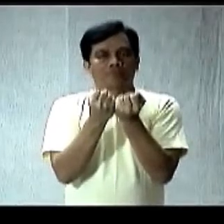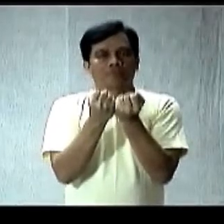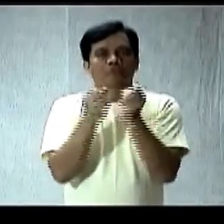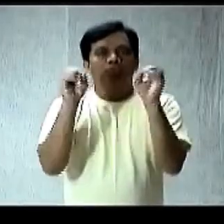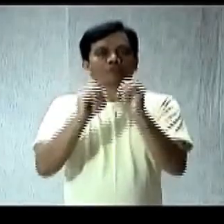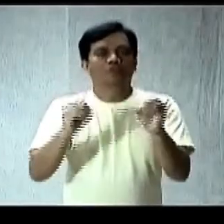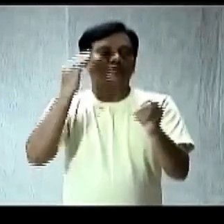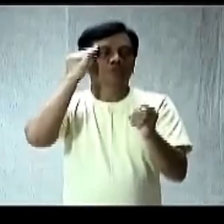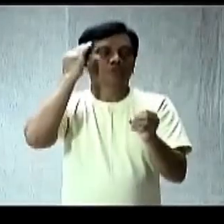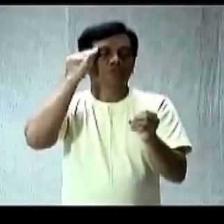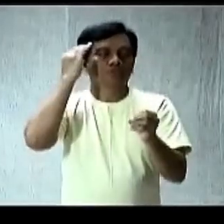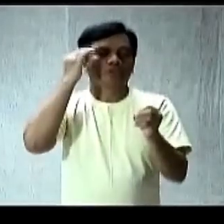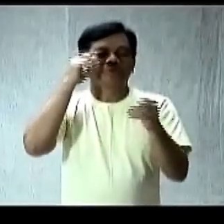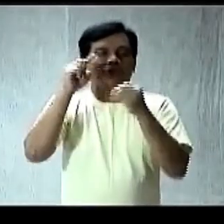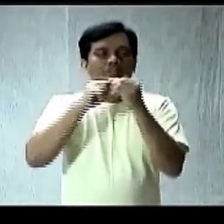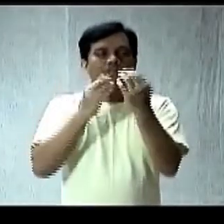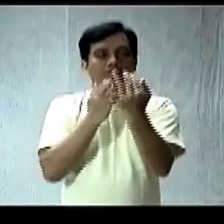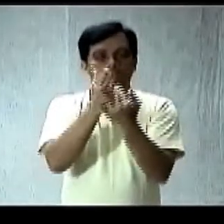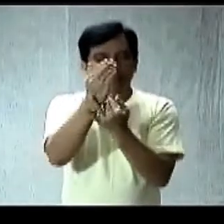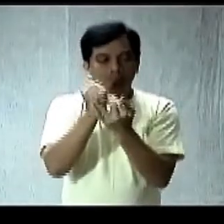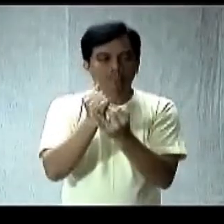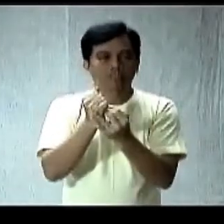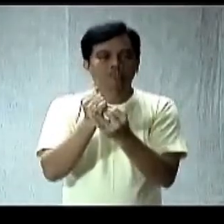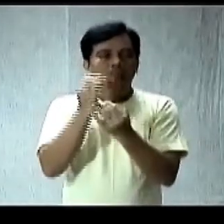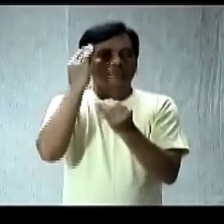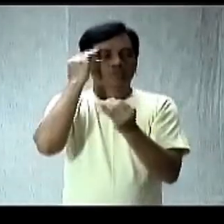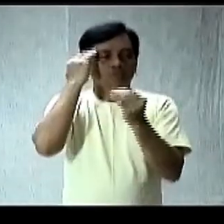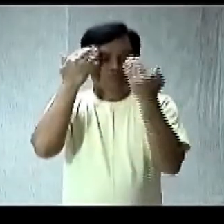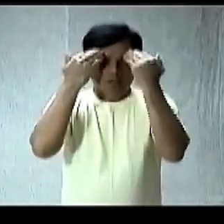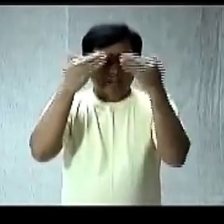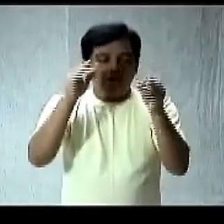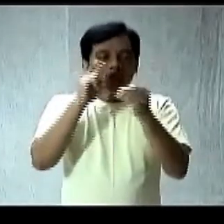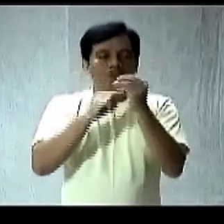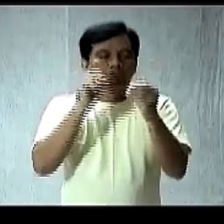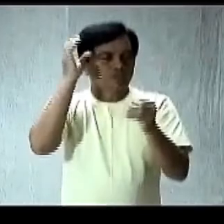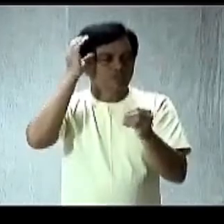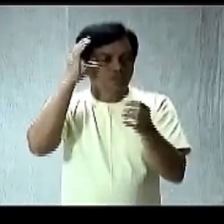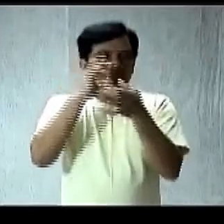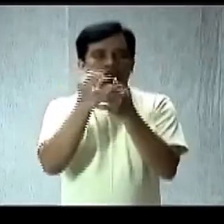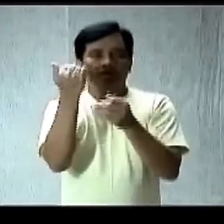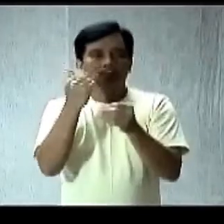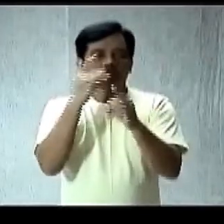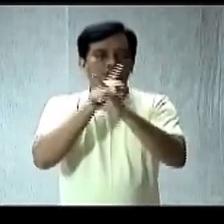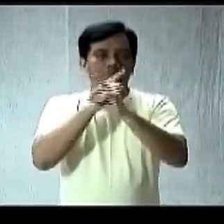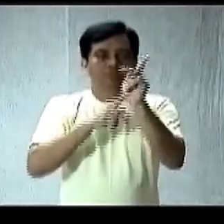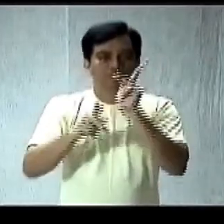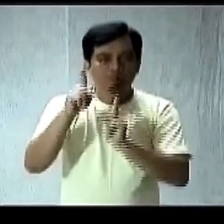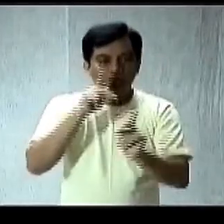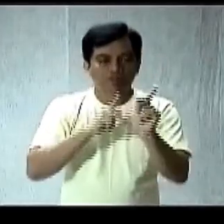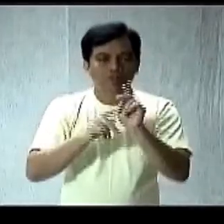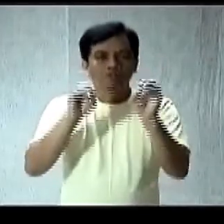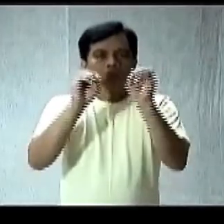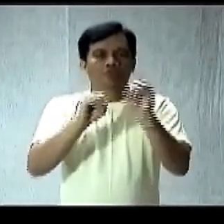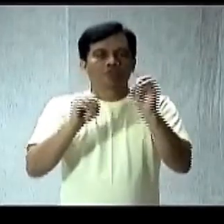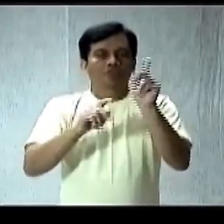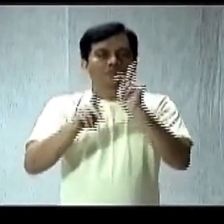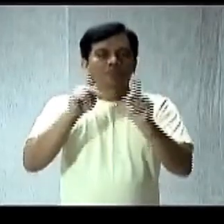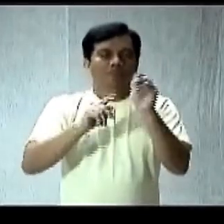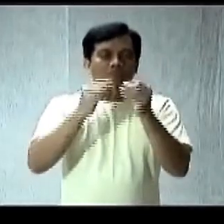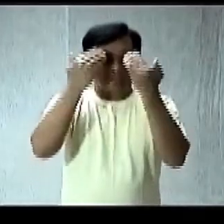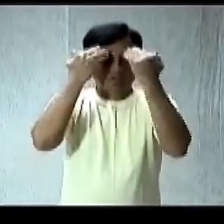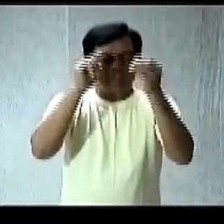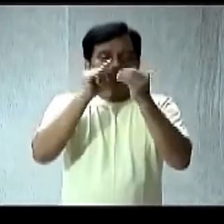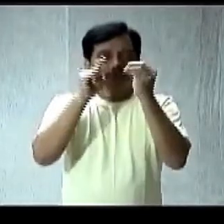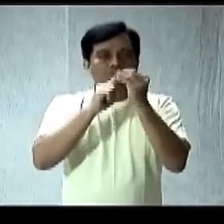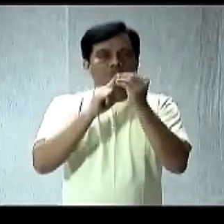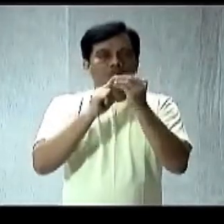that, nobody knows about accessibility. Nobody knows about the concerns of other disabled people. Nobody knows about the concern of people